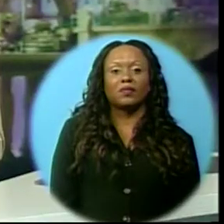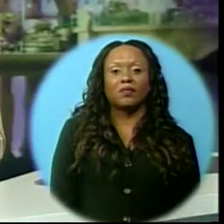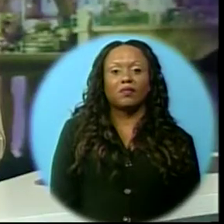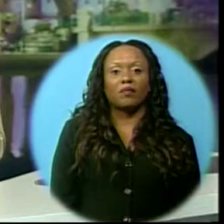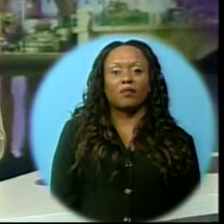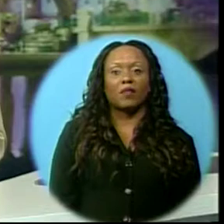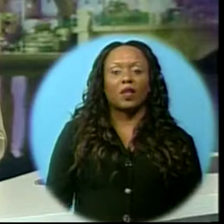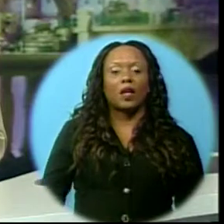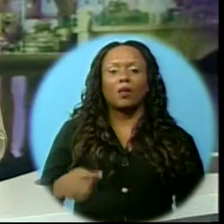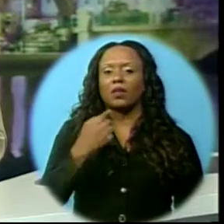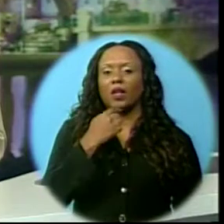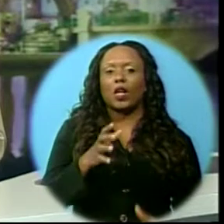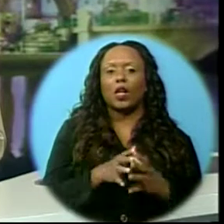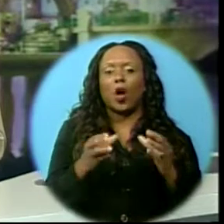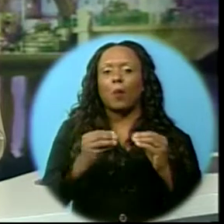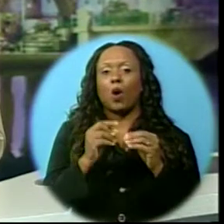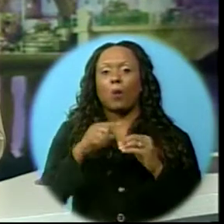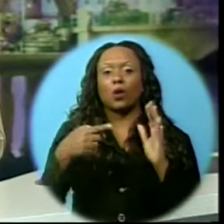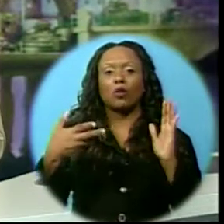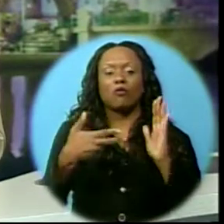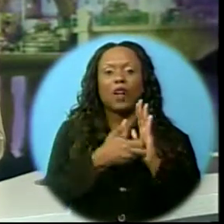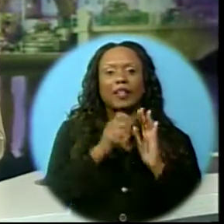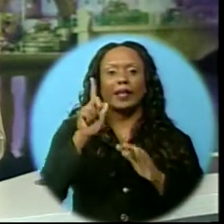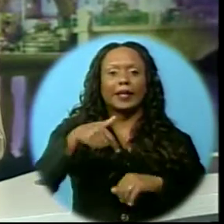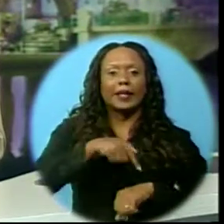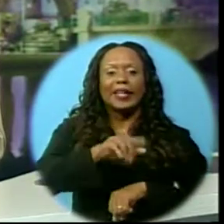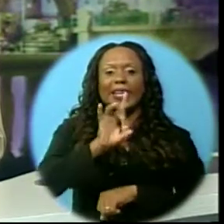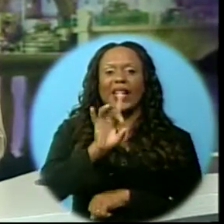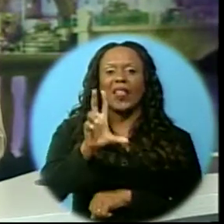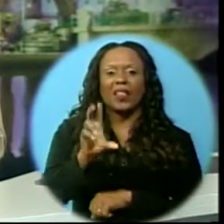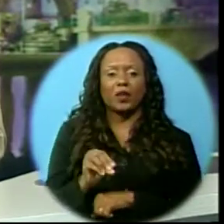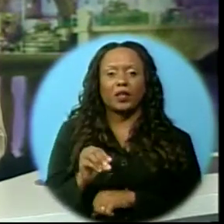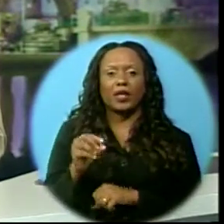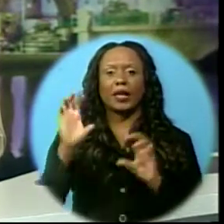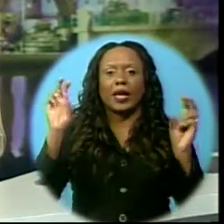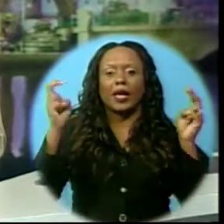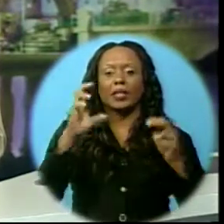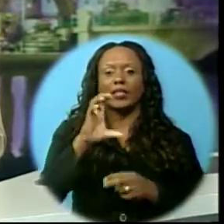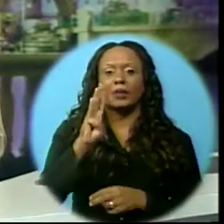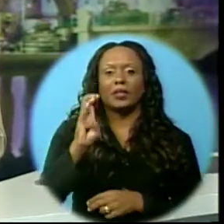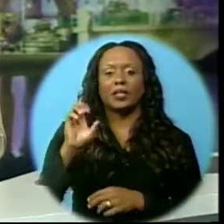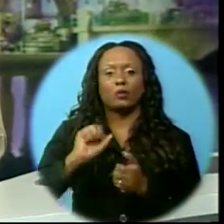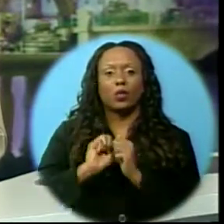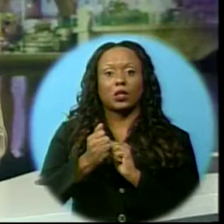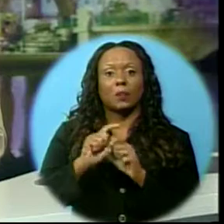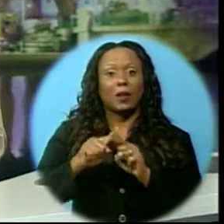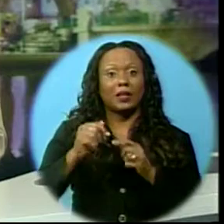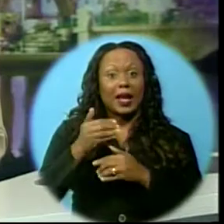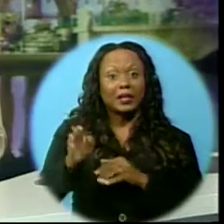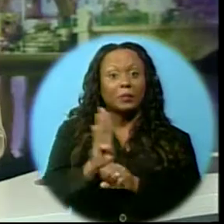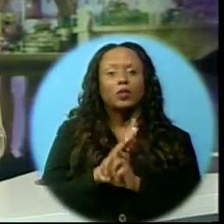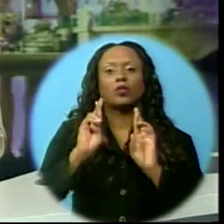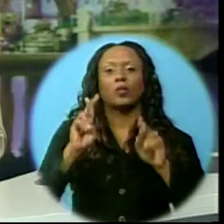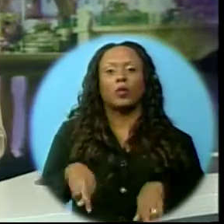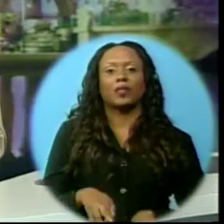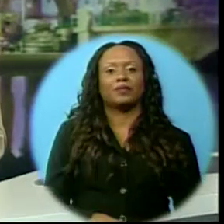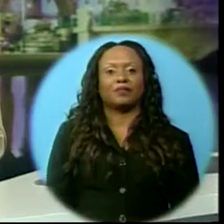Well, I'll have a lot more on that crash coming up later on at 8:30 on CBC Sports. But up next, the Business Report.